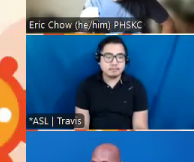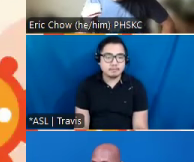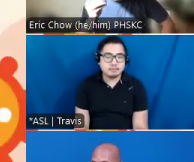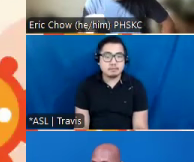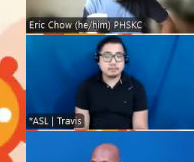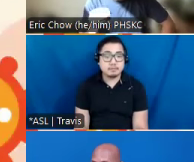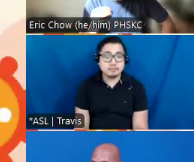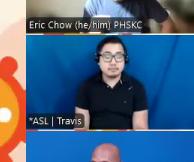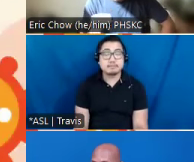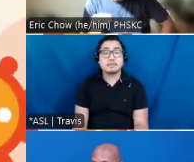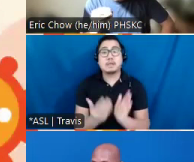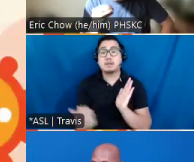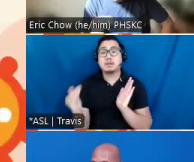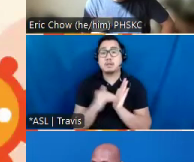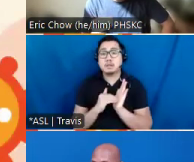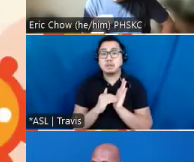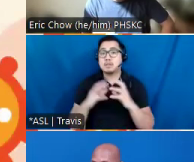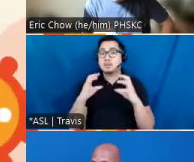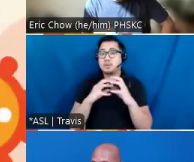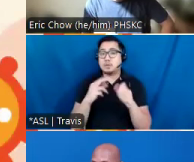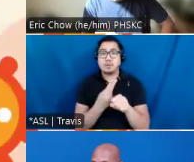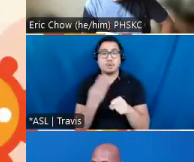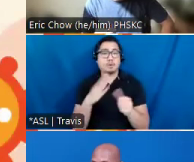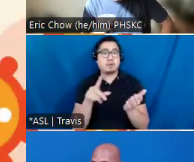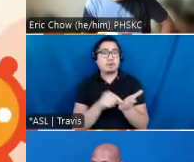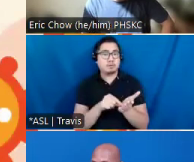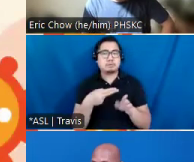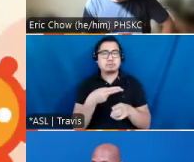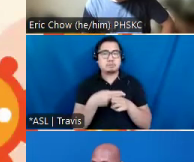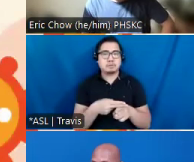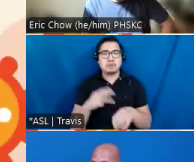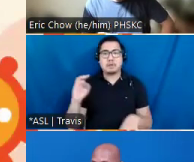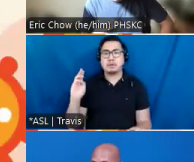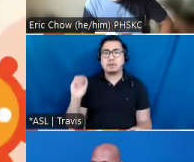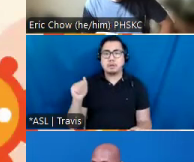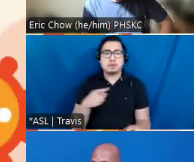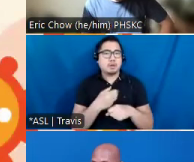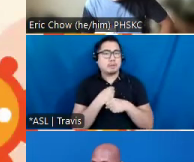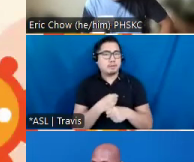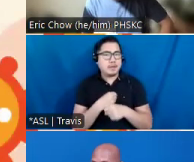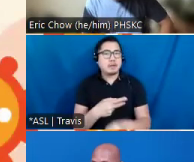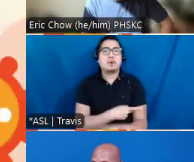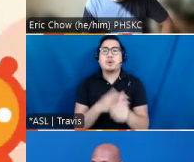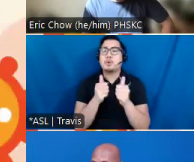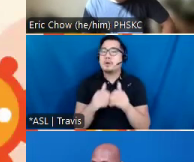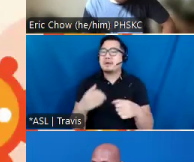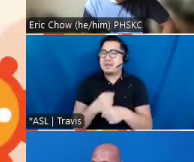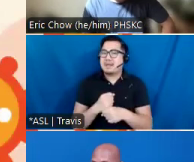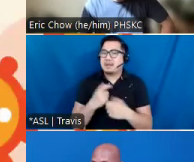And so again, the cell uses this blueprint, the mRNA, to be able to make the protein without the risk of making a live